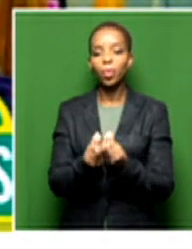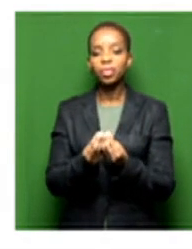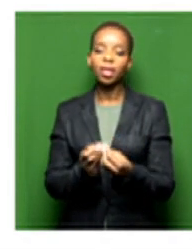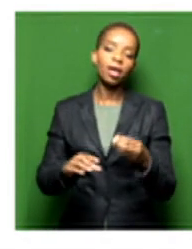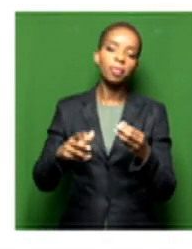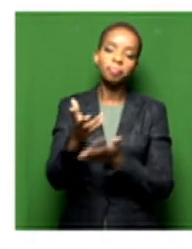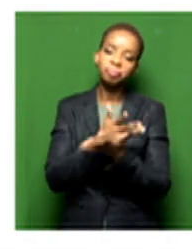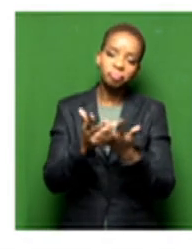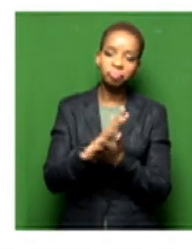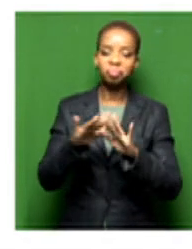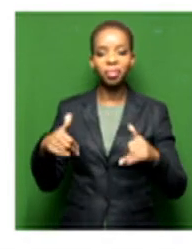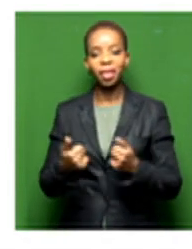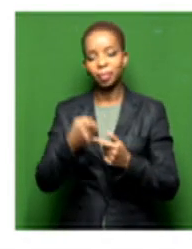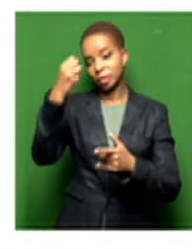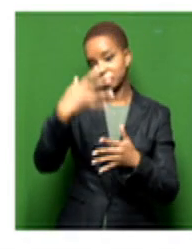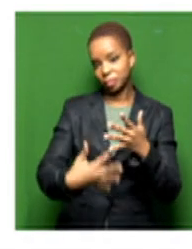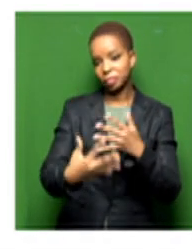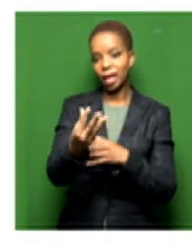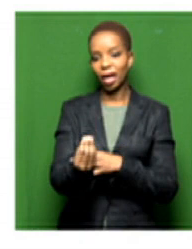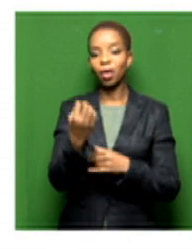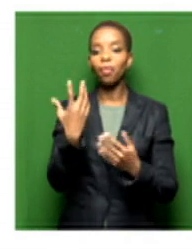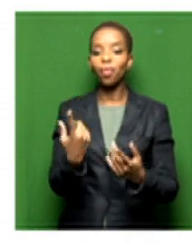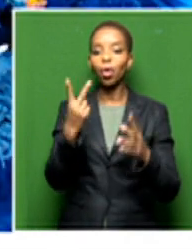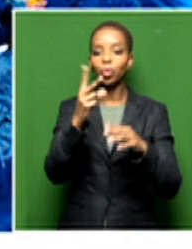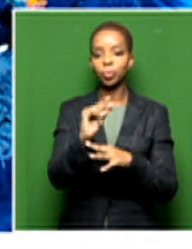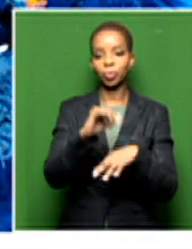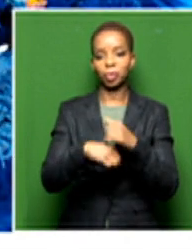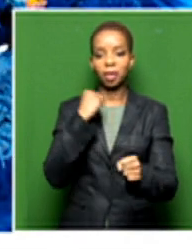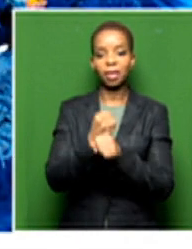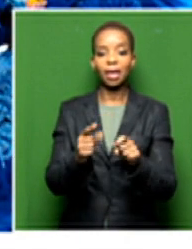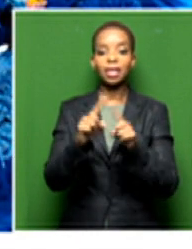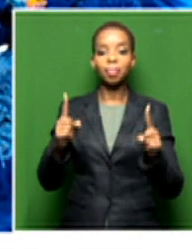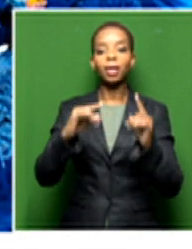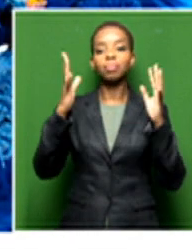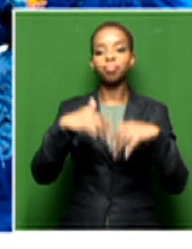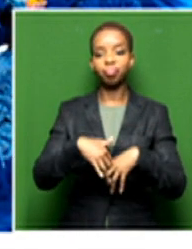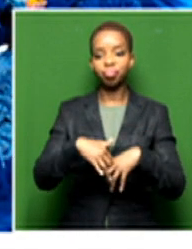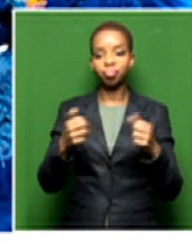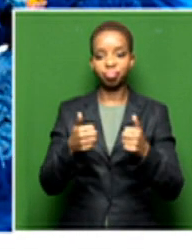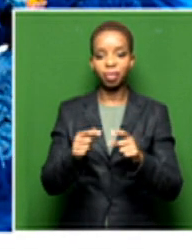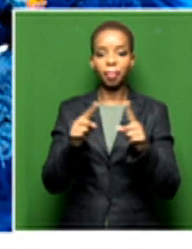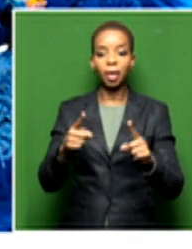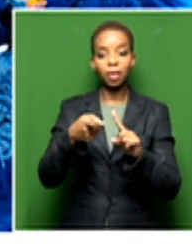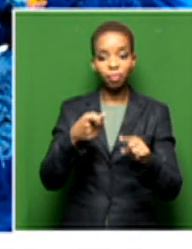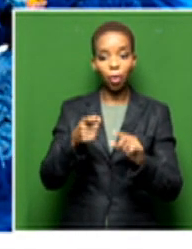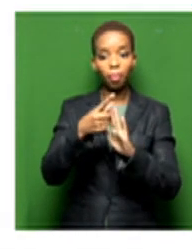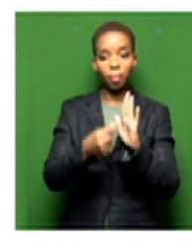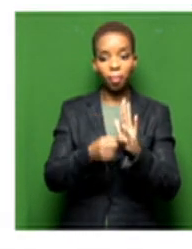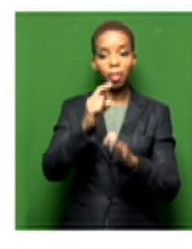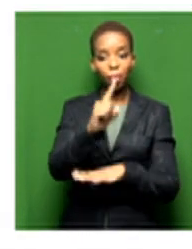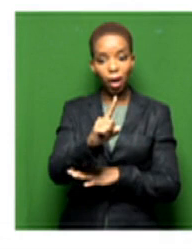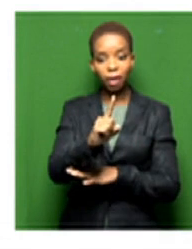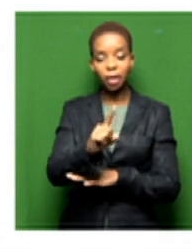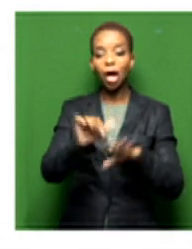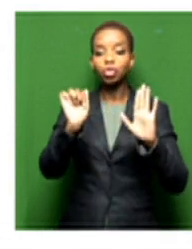2 channel for two decades. The show went off air during the lockdown and will be back on our screens from the 1st of June. Now,